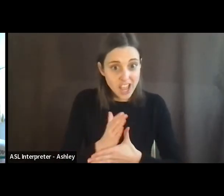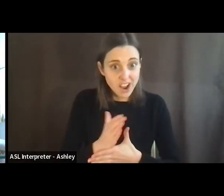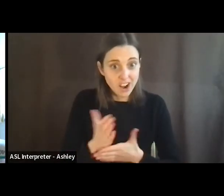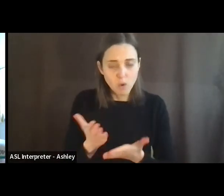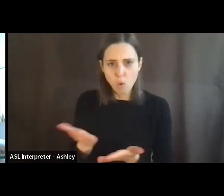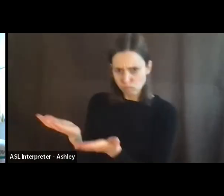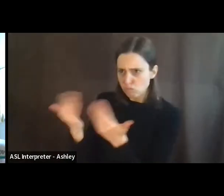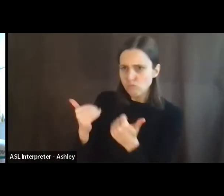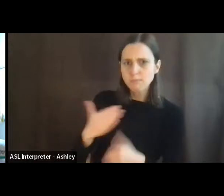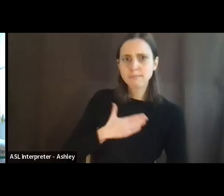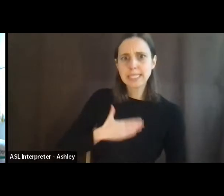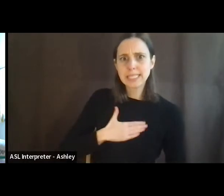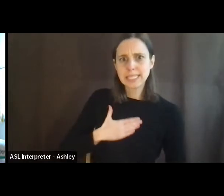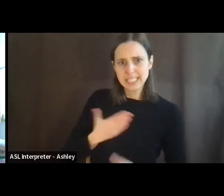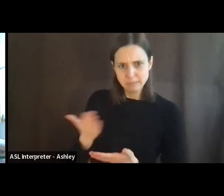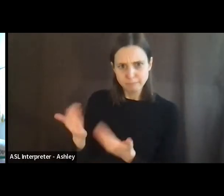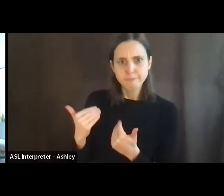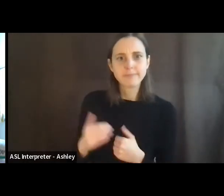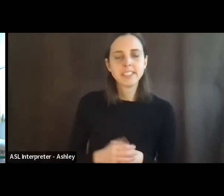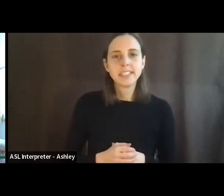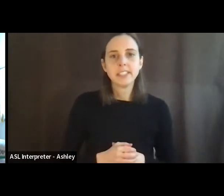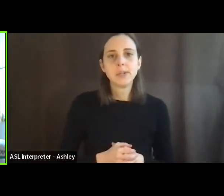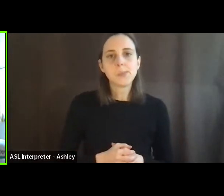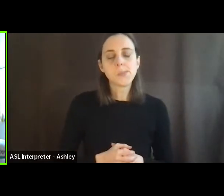No, this is an appropriate time. Okay.